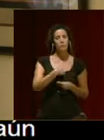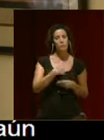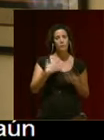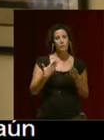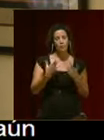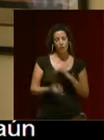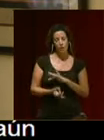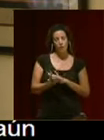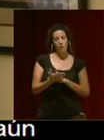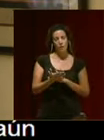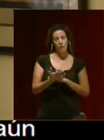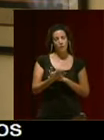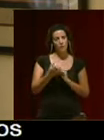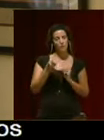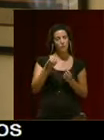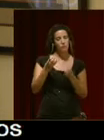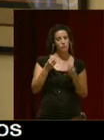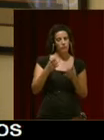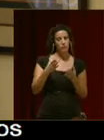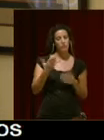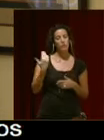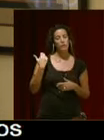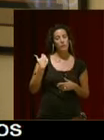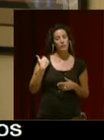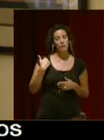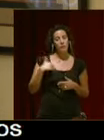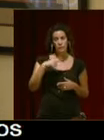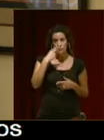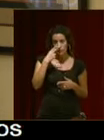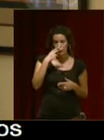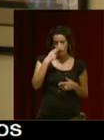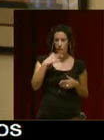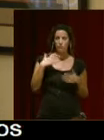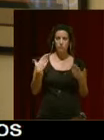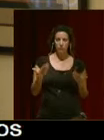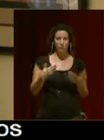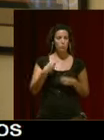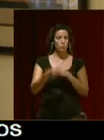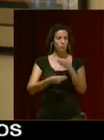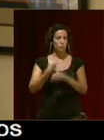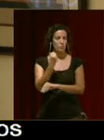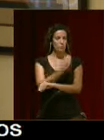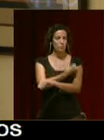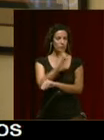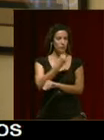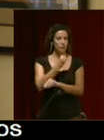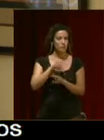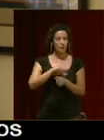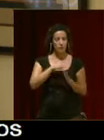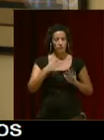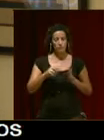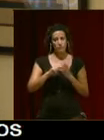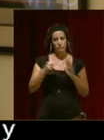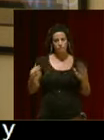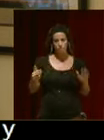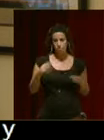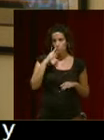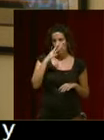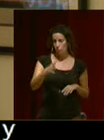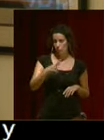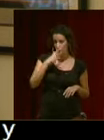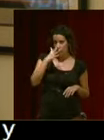We play our role, which is to create the science or the information, and then through